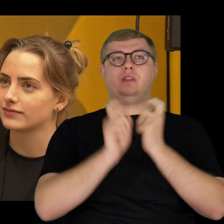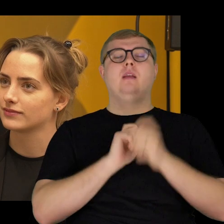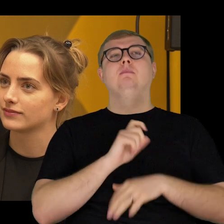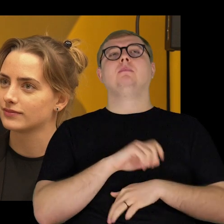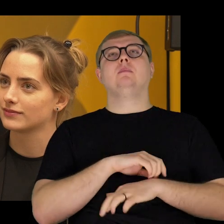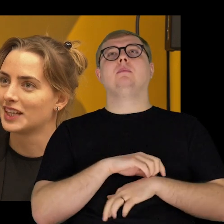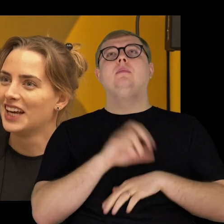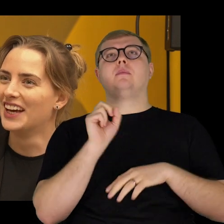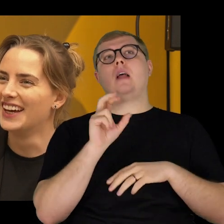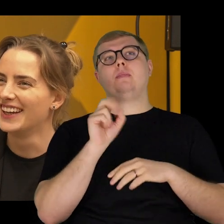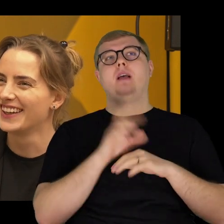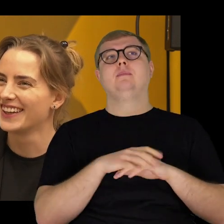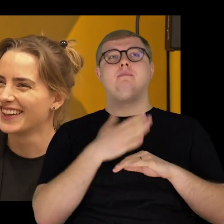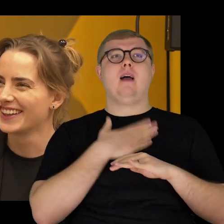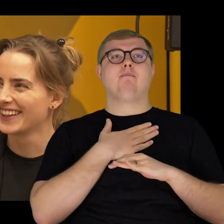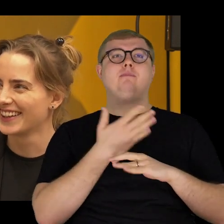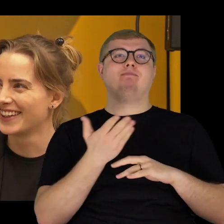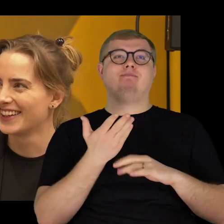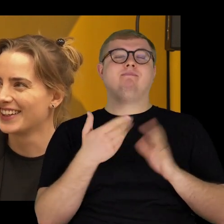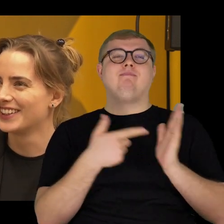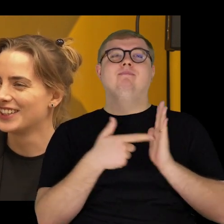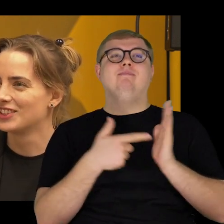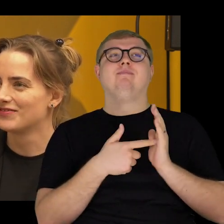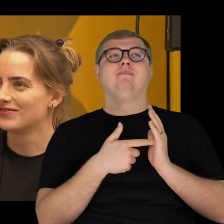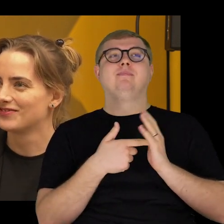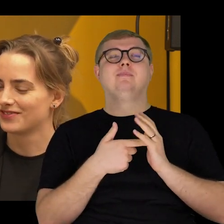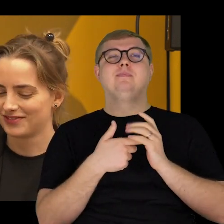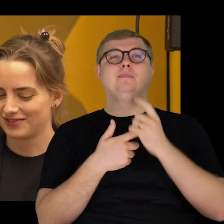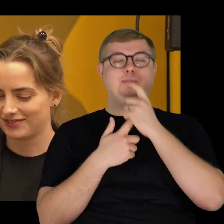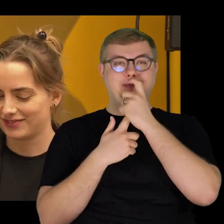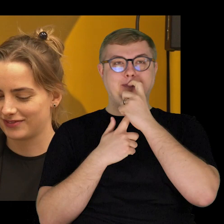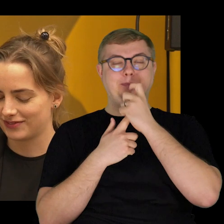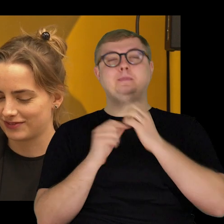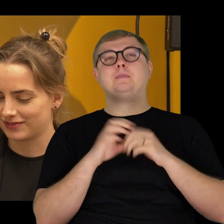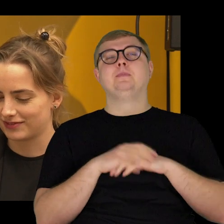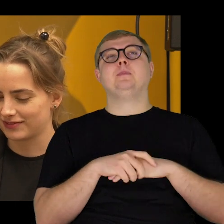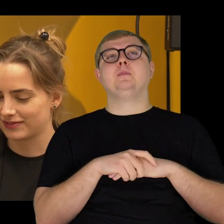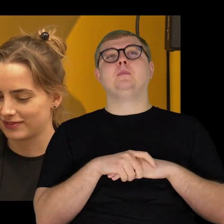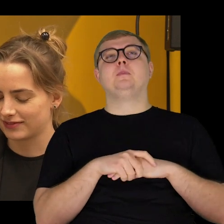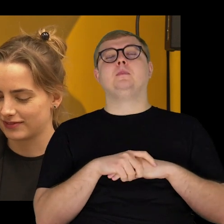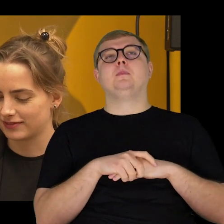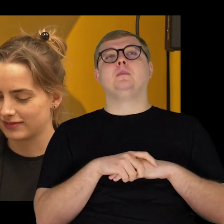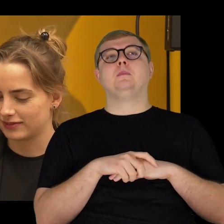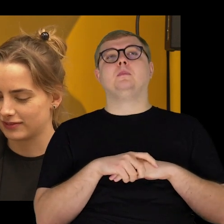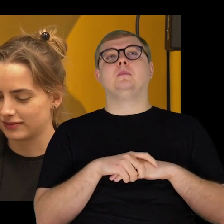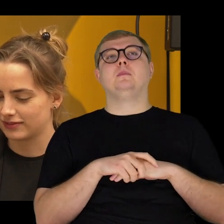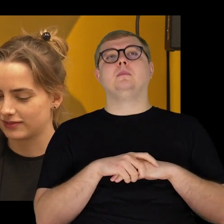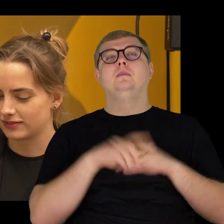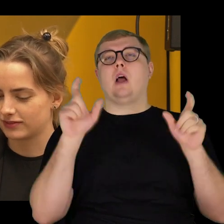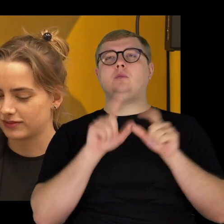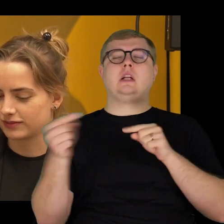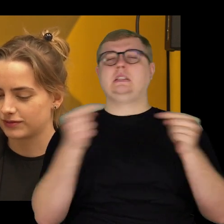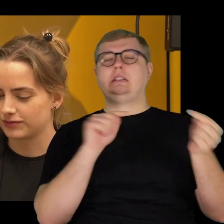yeah, and we, I mean, and so we are debating